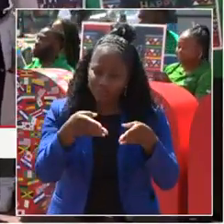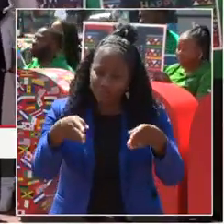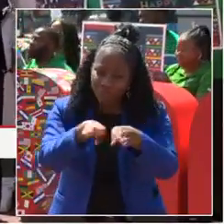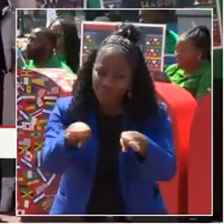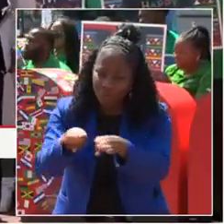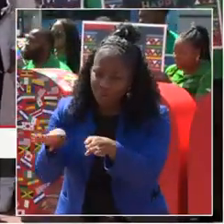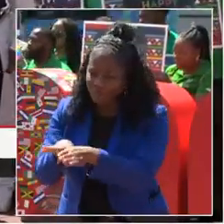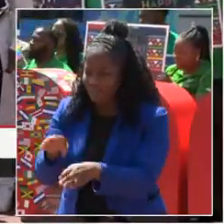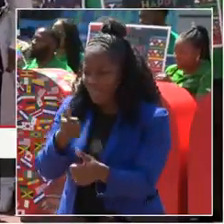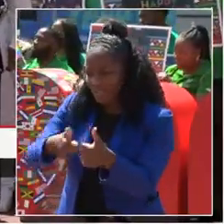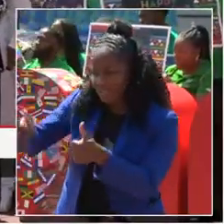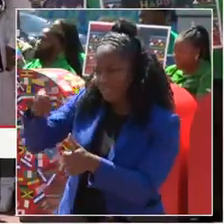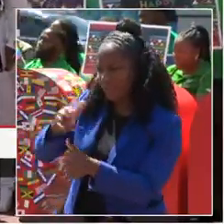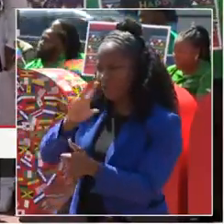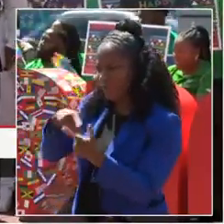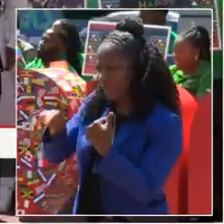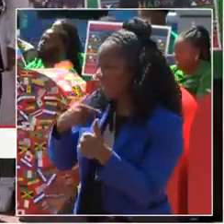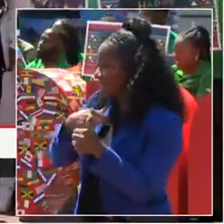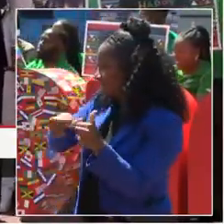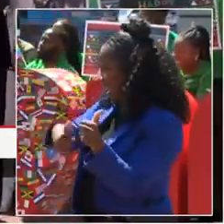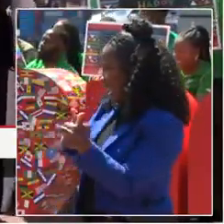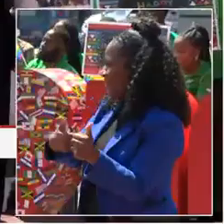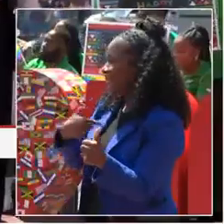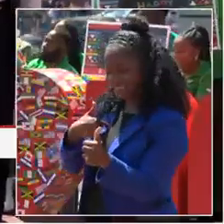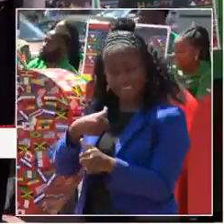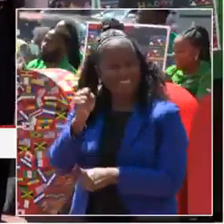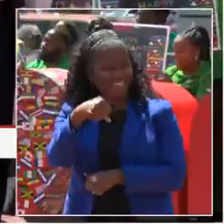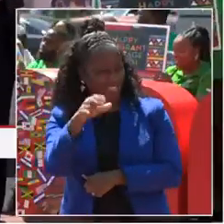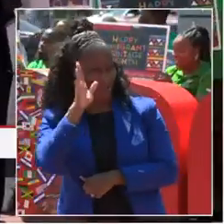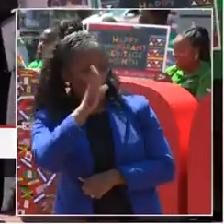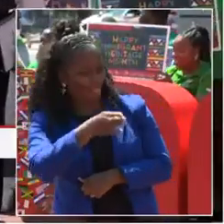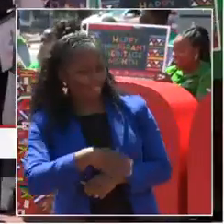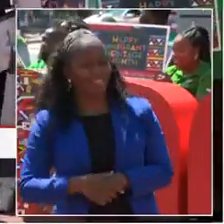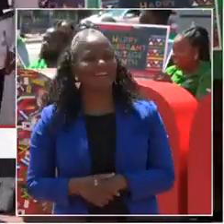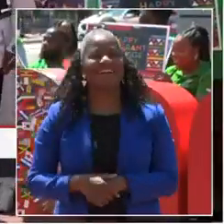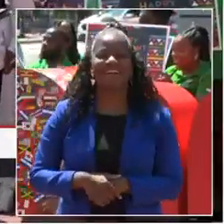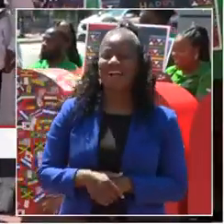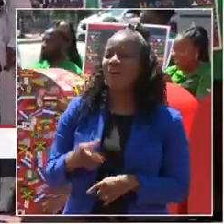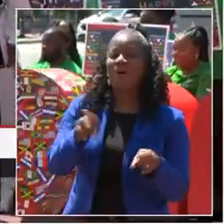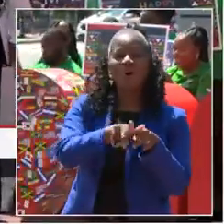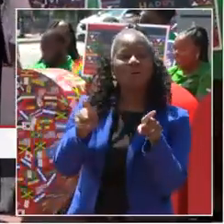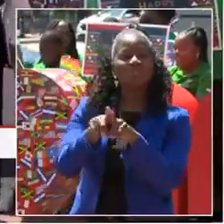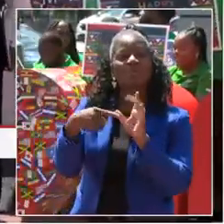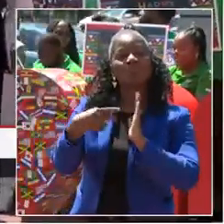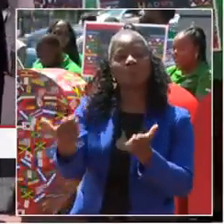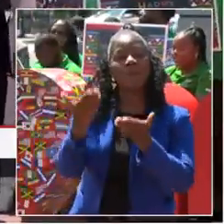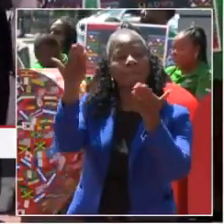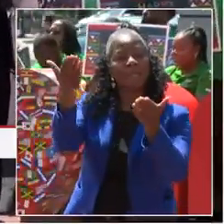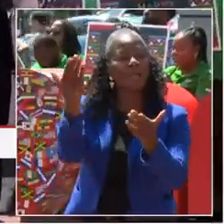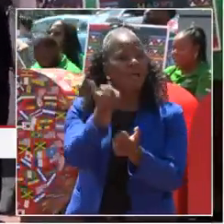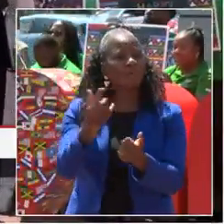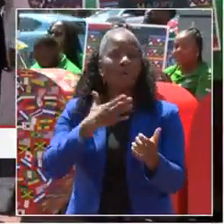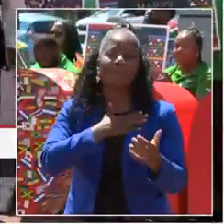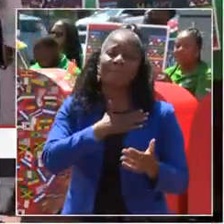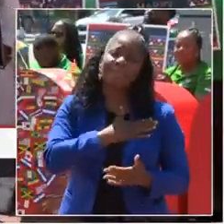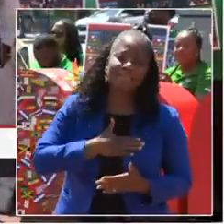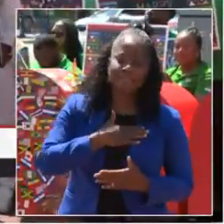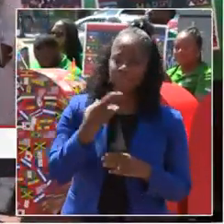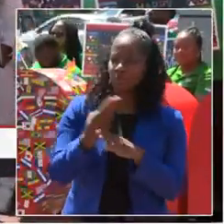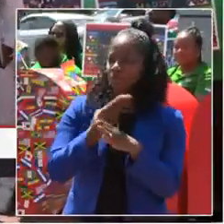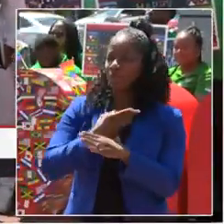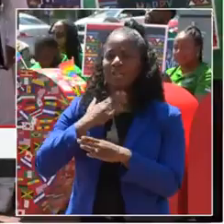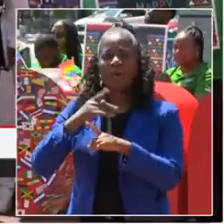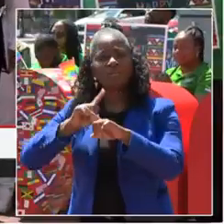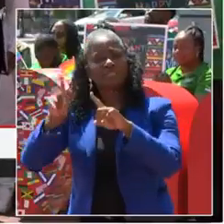that. There he is. He's behind me. And we are also recommending that everyone ride our